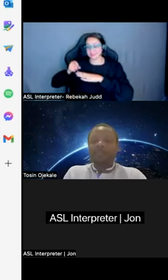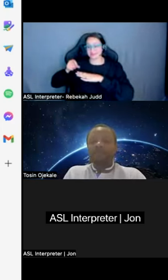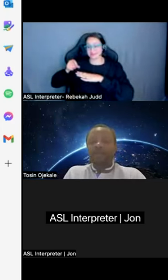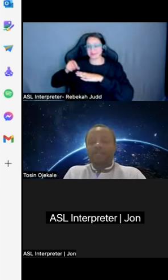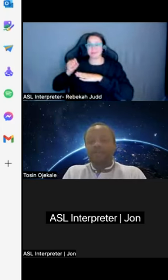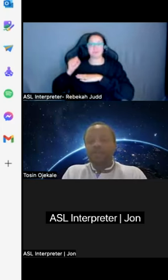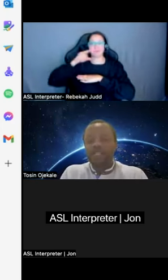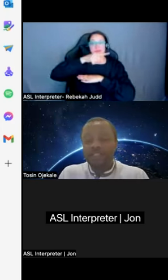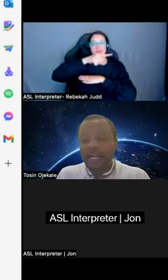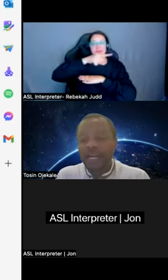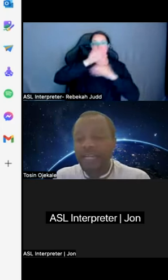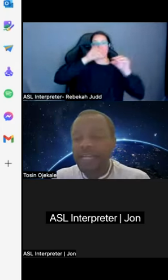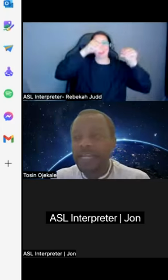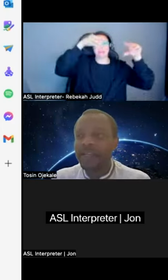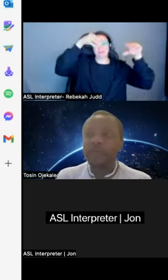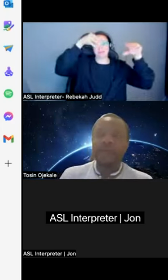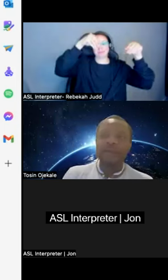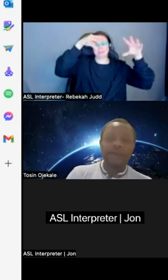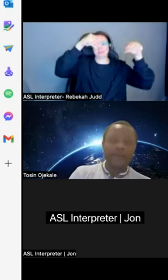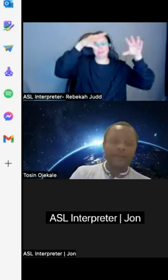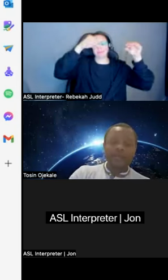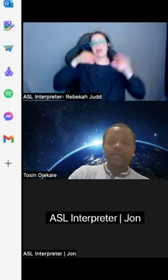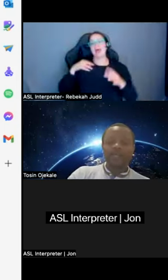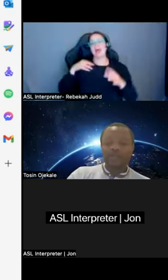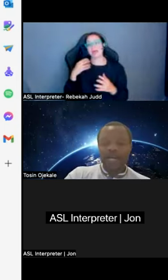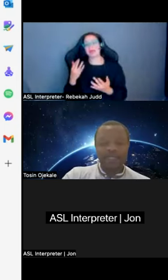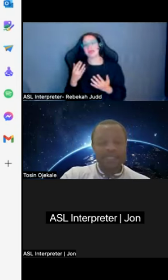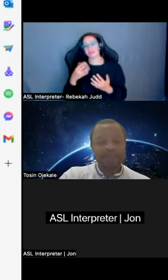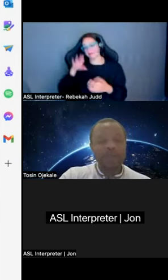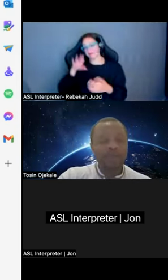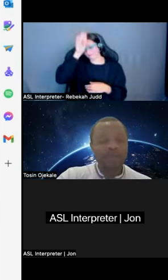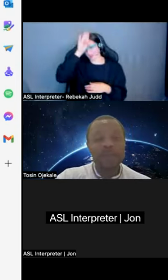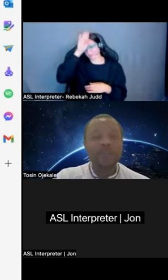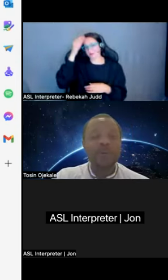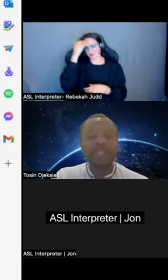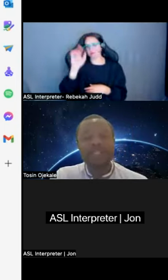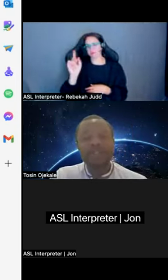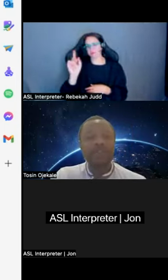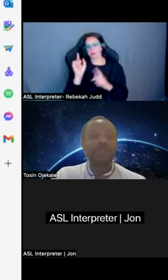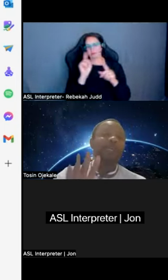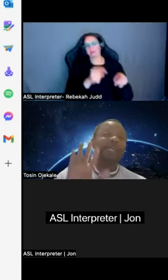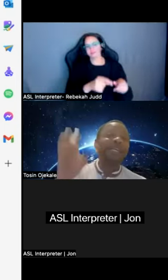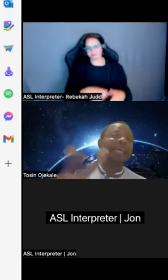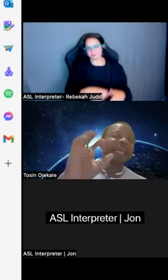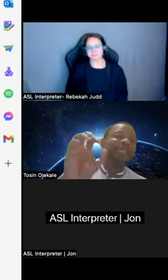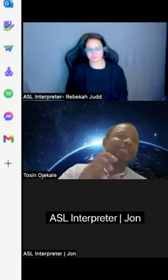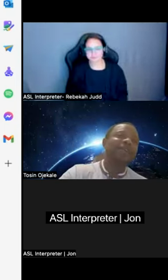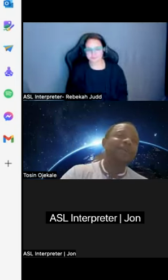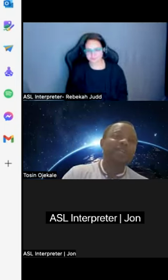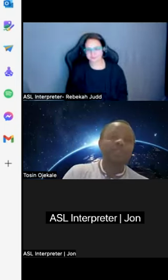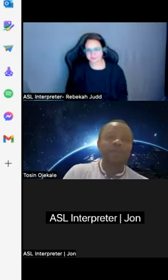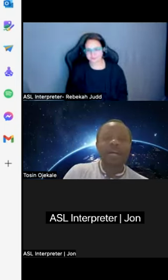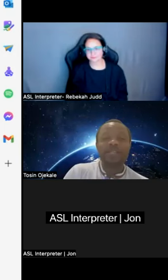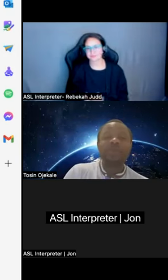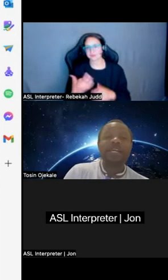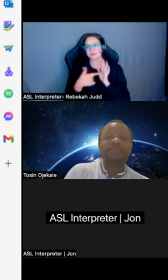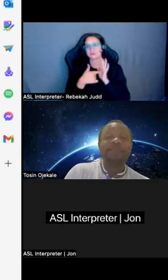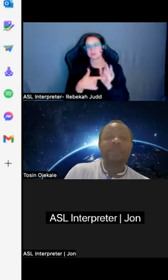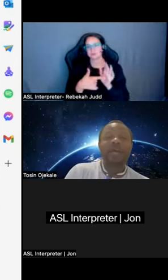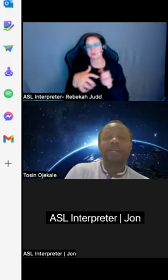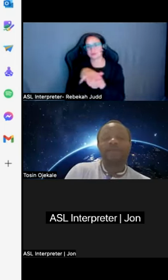fire department to danger in the area. Okay, so that's the purpose of this one, is just to indicate the location and